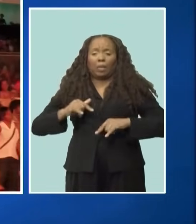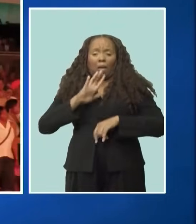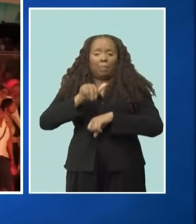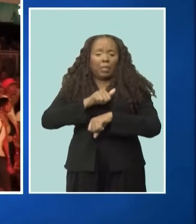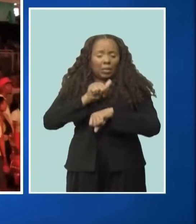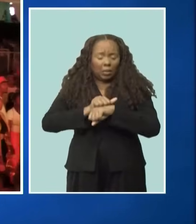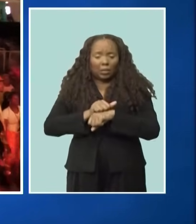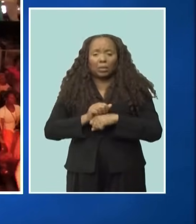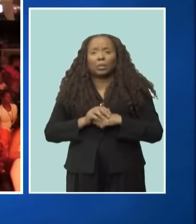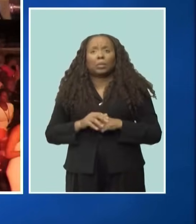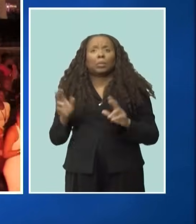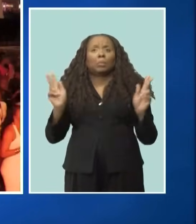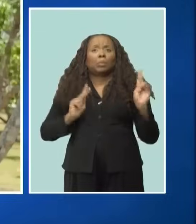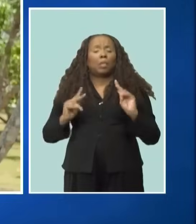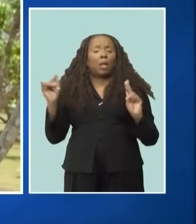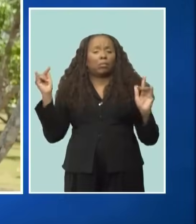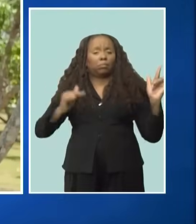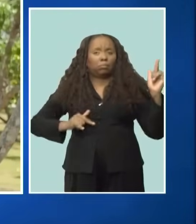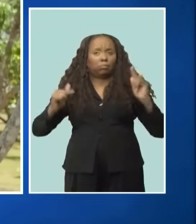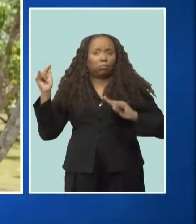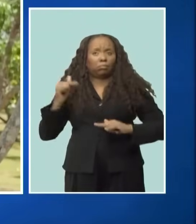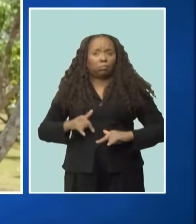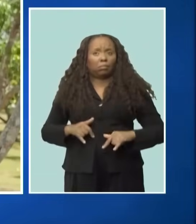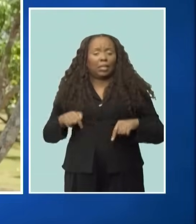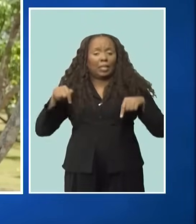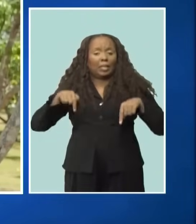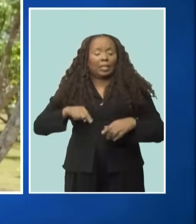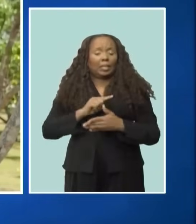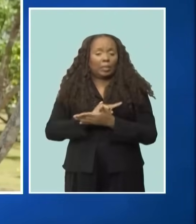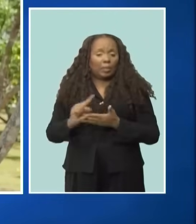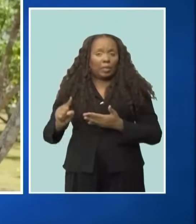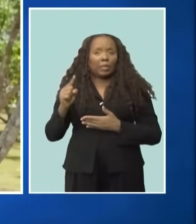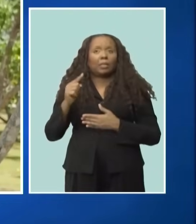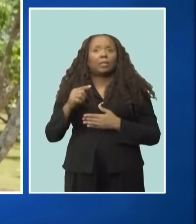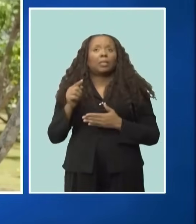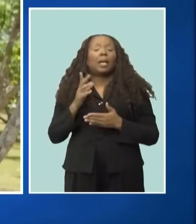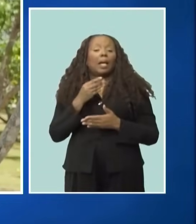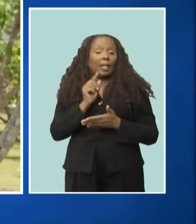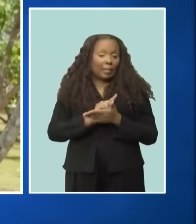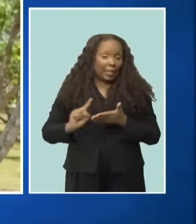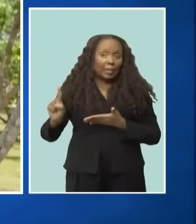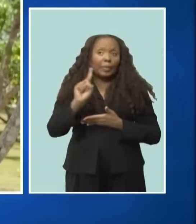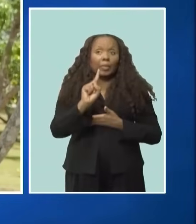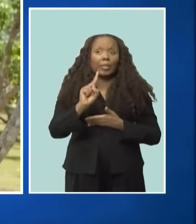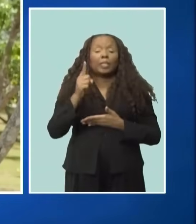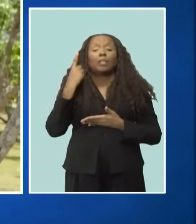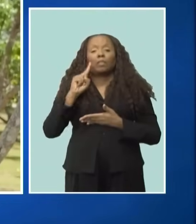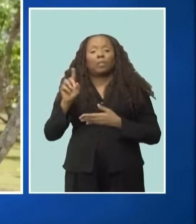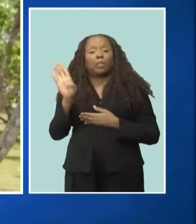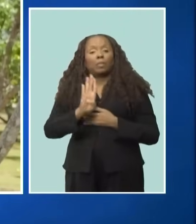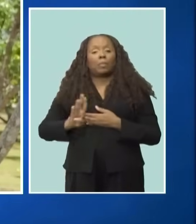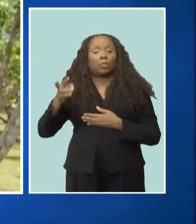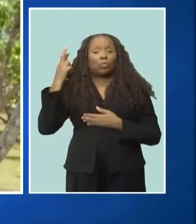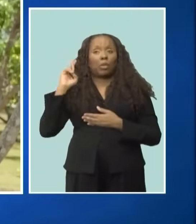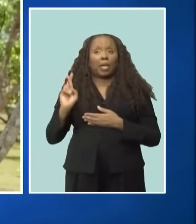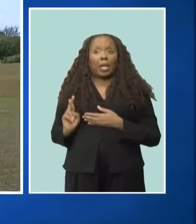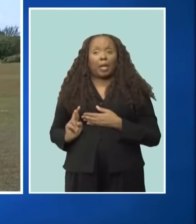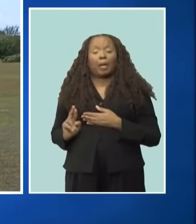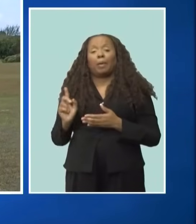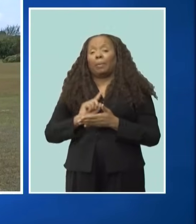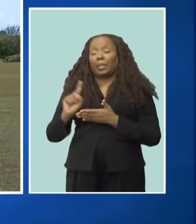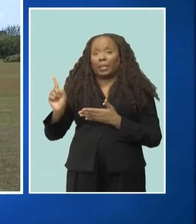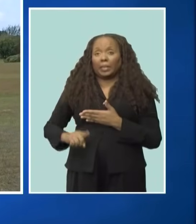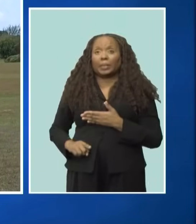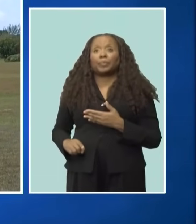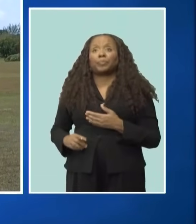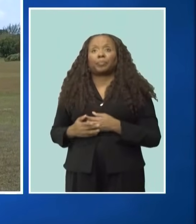tell you that persons are coming to Barbados this week for the Barbados, and next week as well for the Barbados Reggae Weekend. Preparations are in place